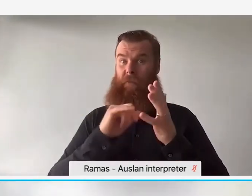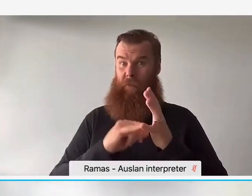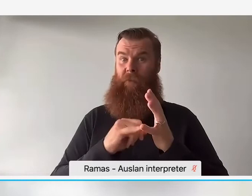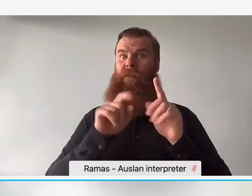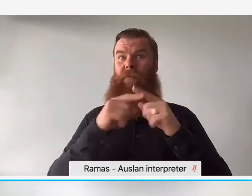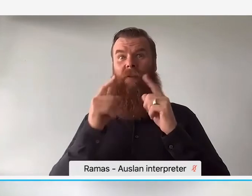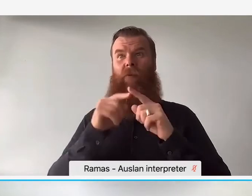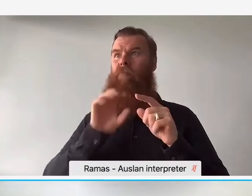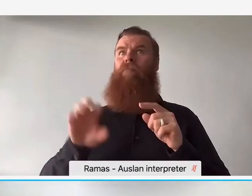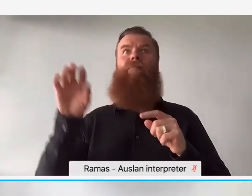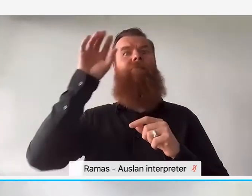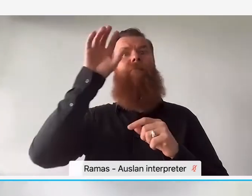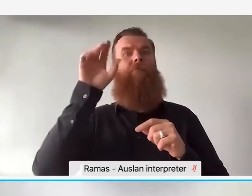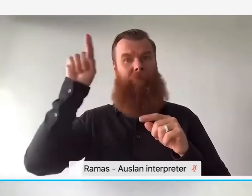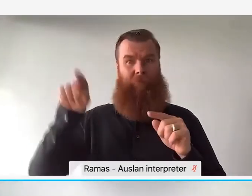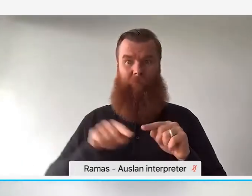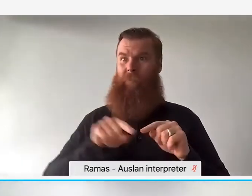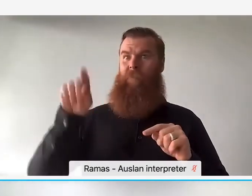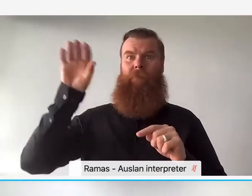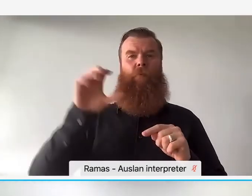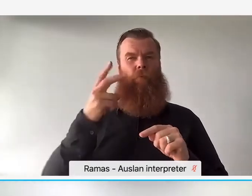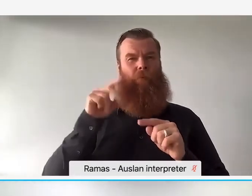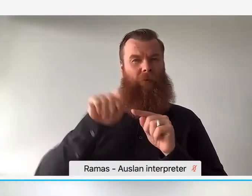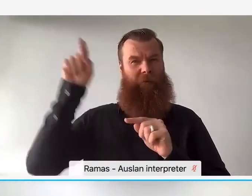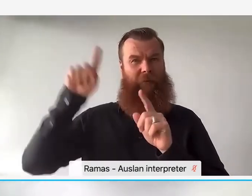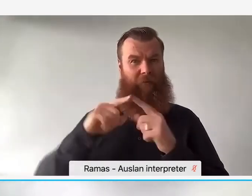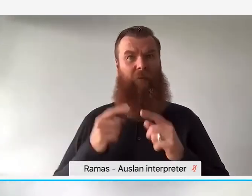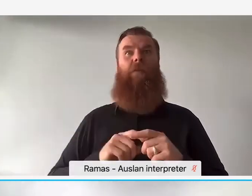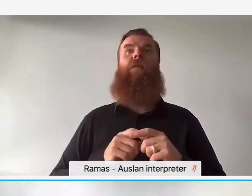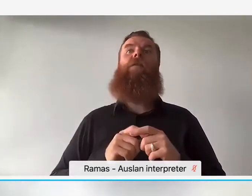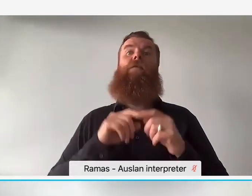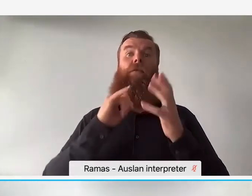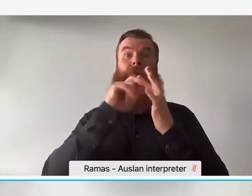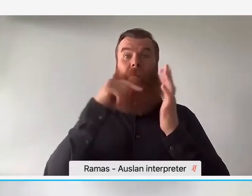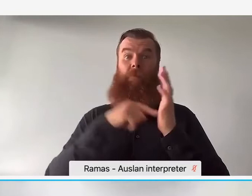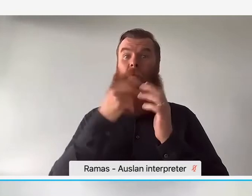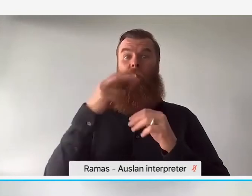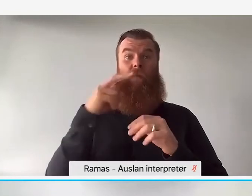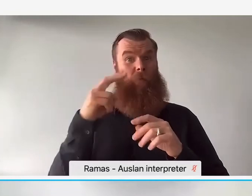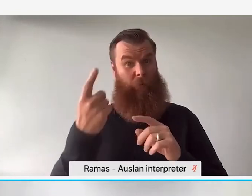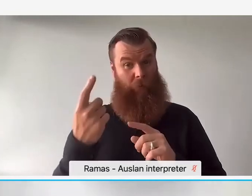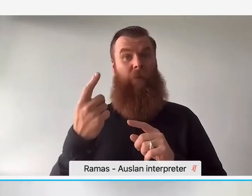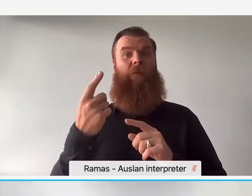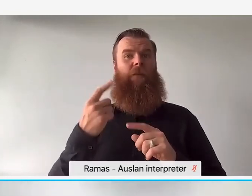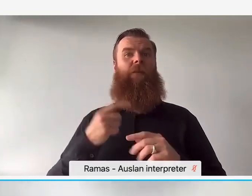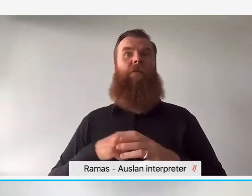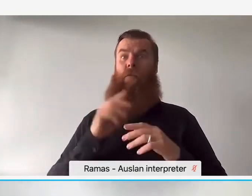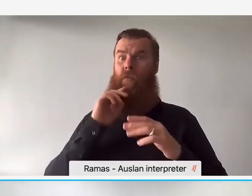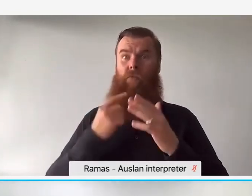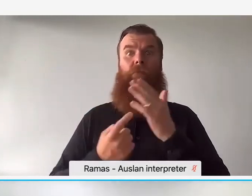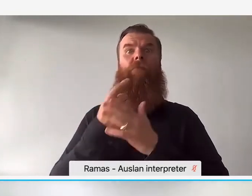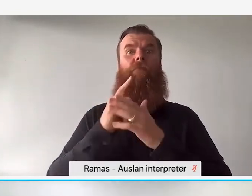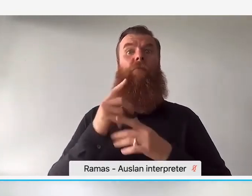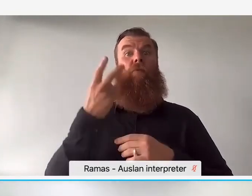Bowen. In September 2021, an opportunity arose to bring a further 23 workers to Bolton